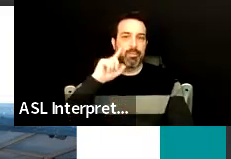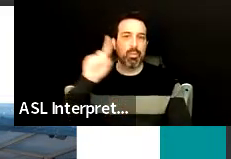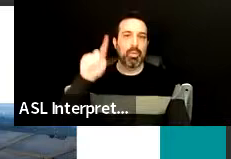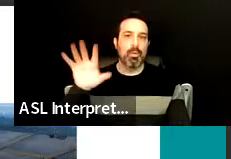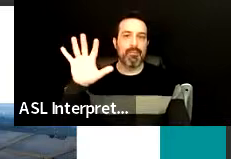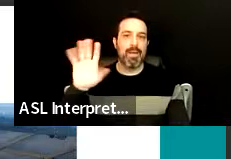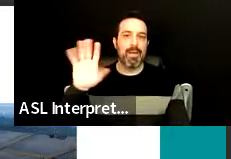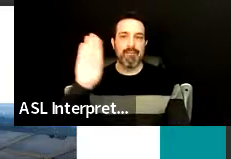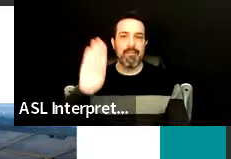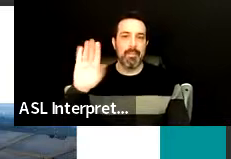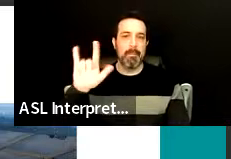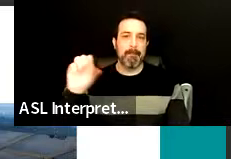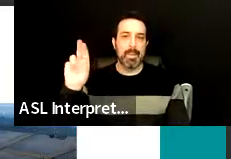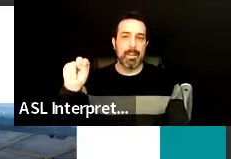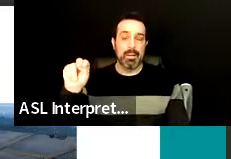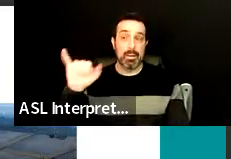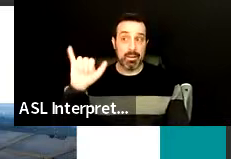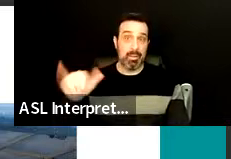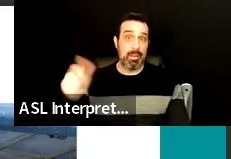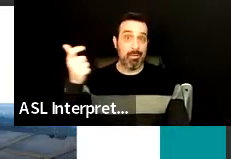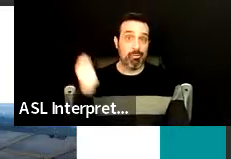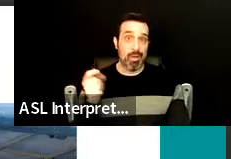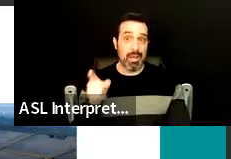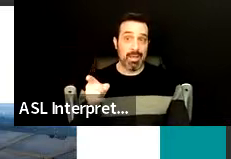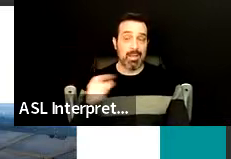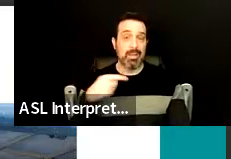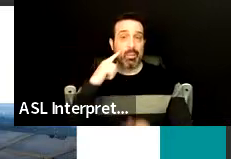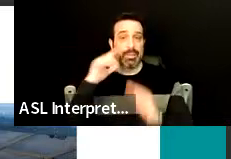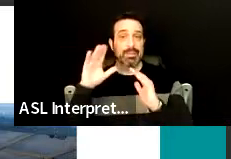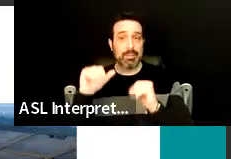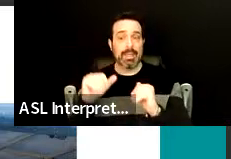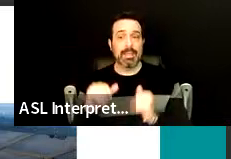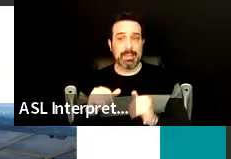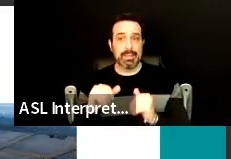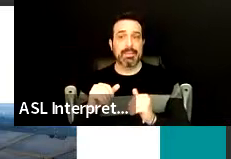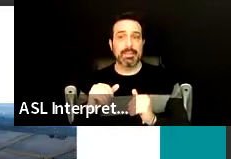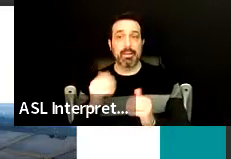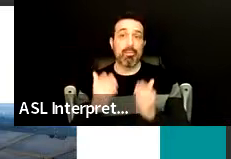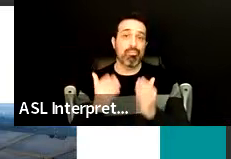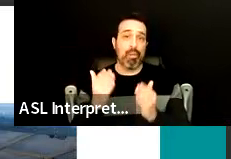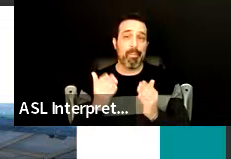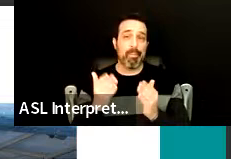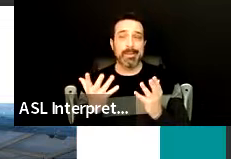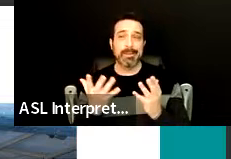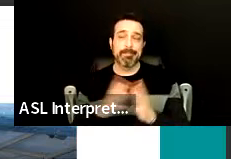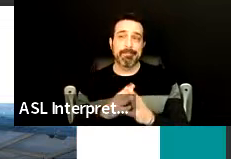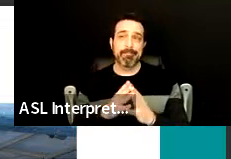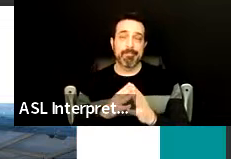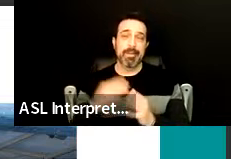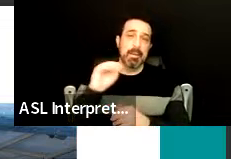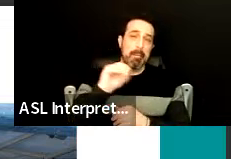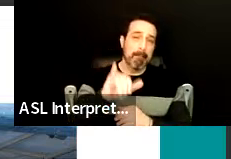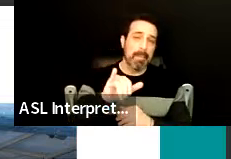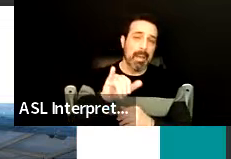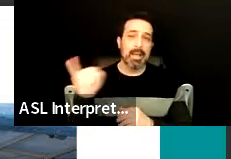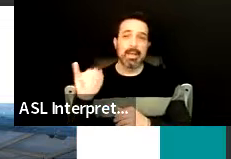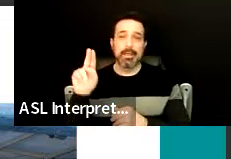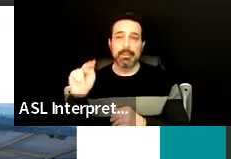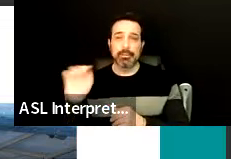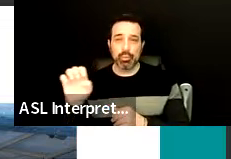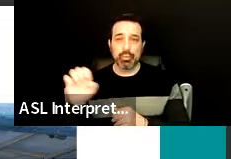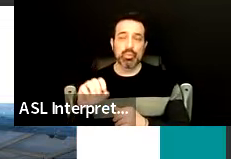1.5 billion, and that grant we expect probably towards May or June